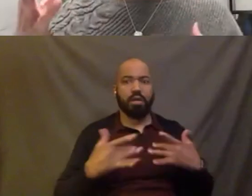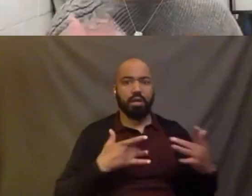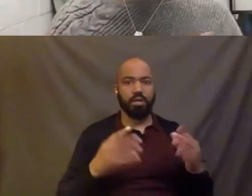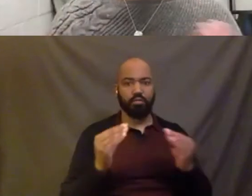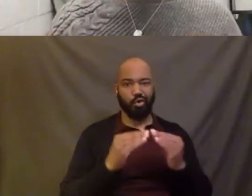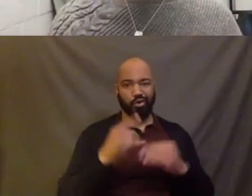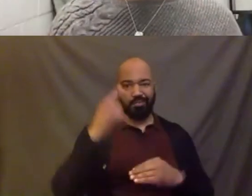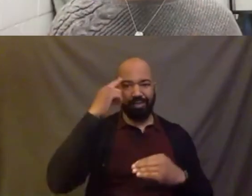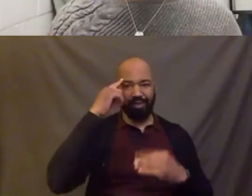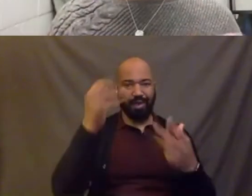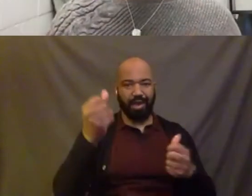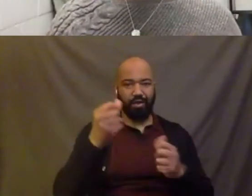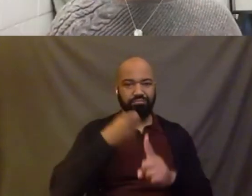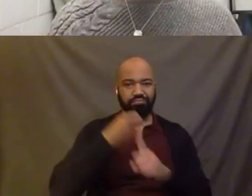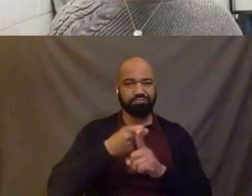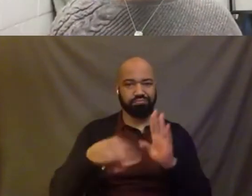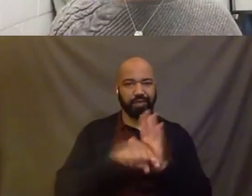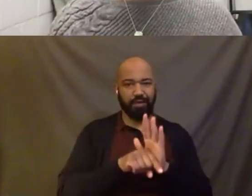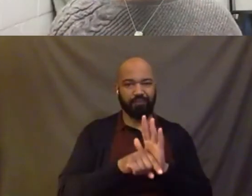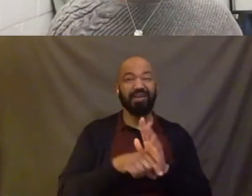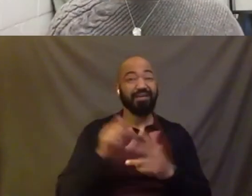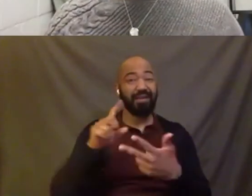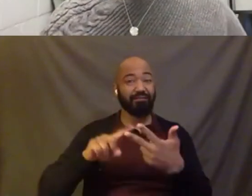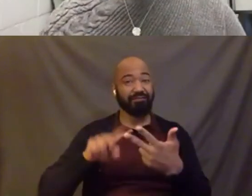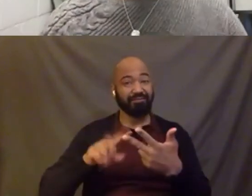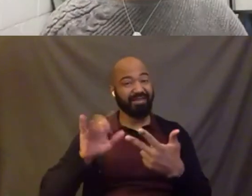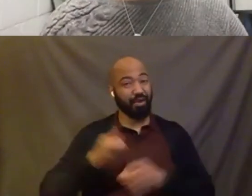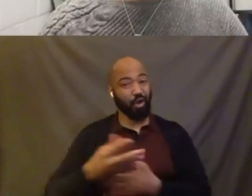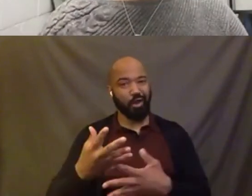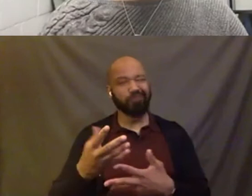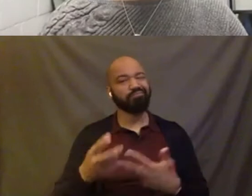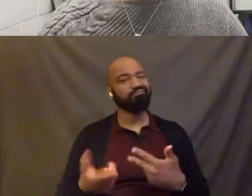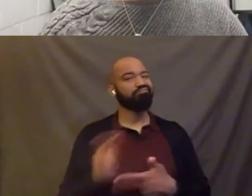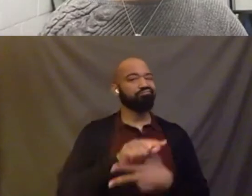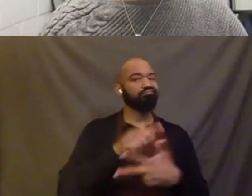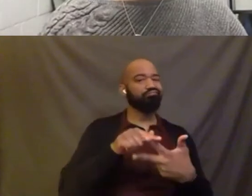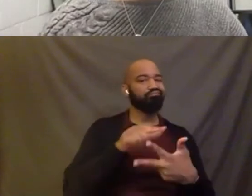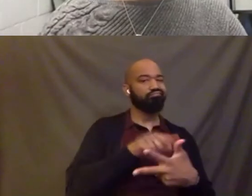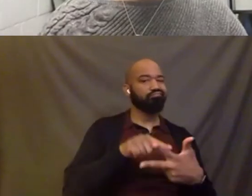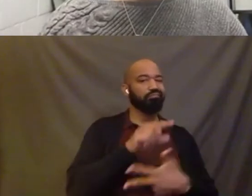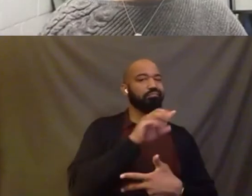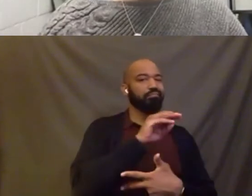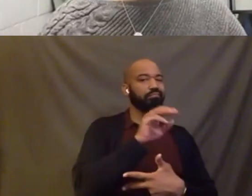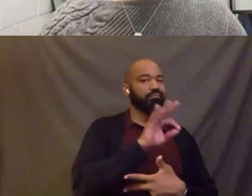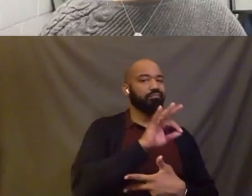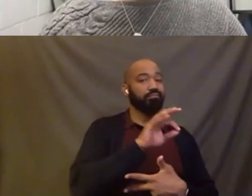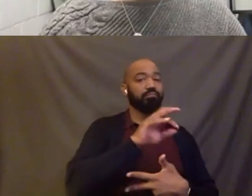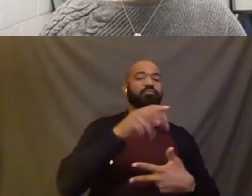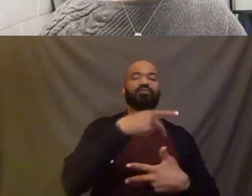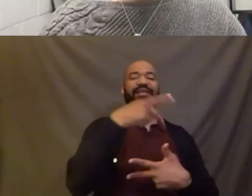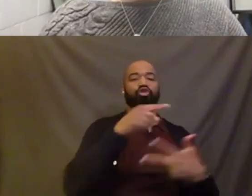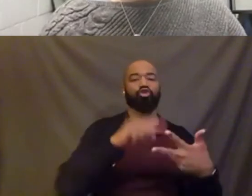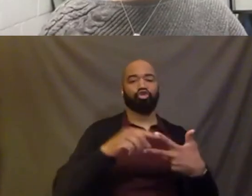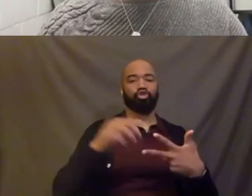mental well-being than not? Then let's go with a different one. I think it's also important to say that blood clots happen for many,